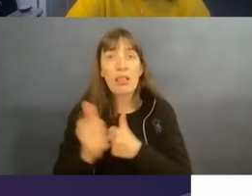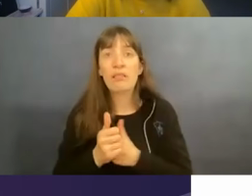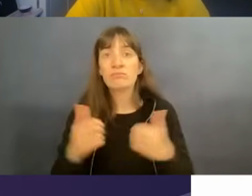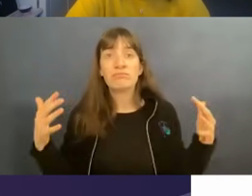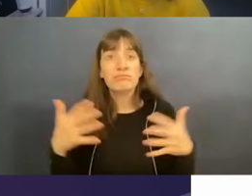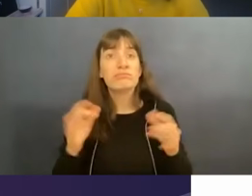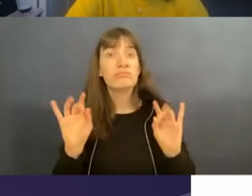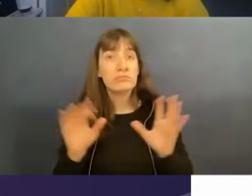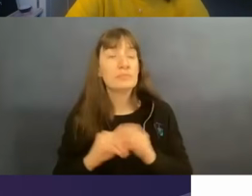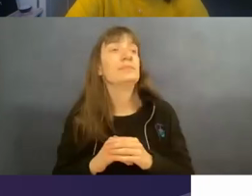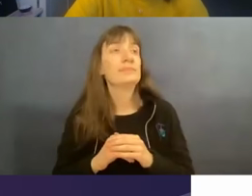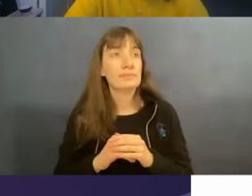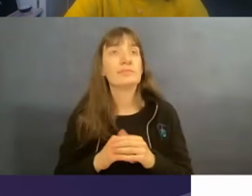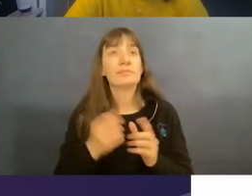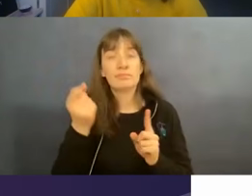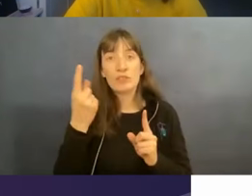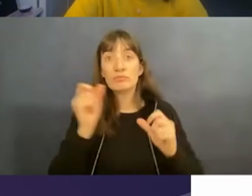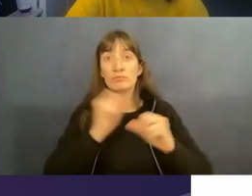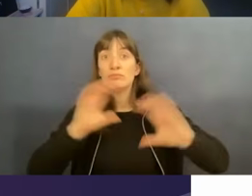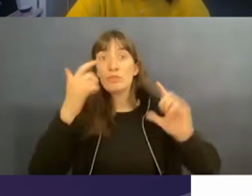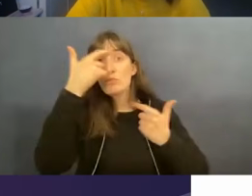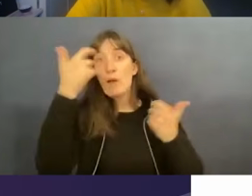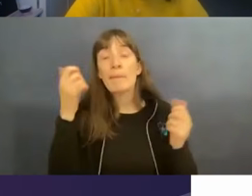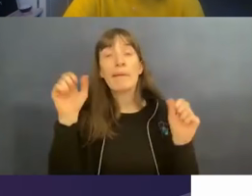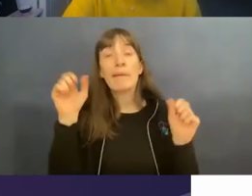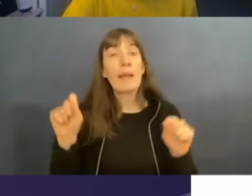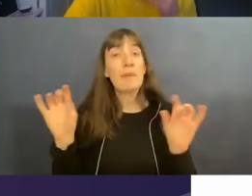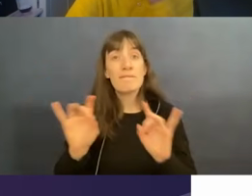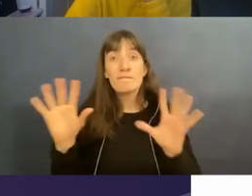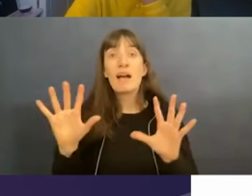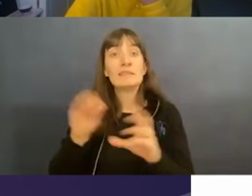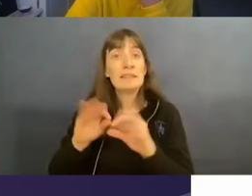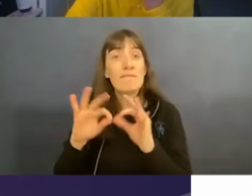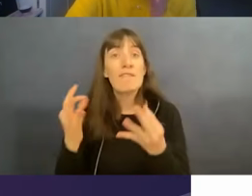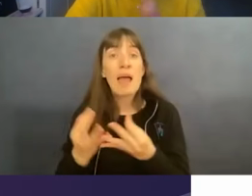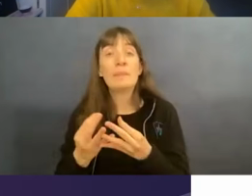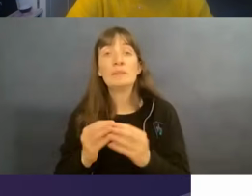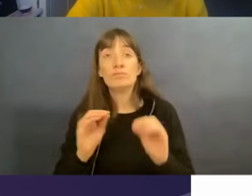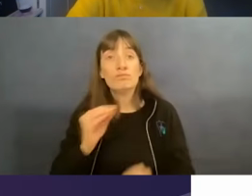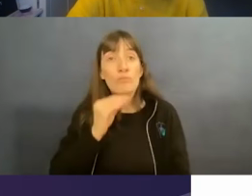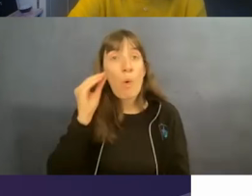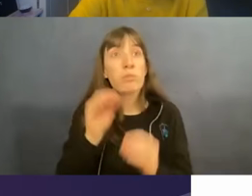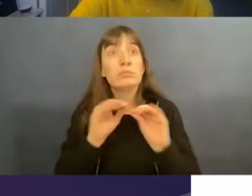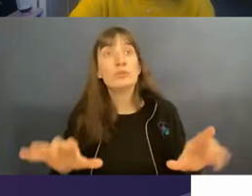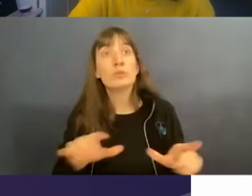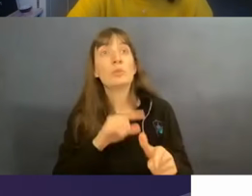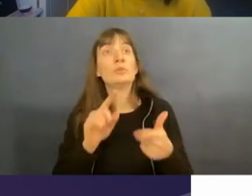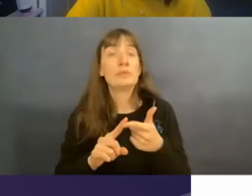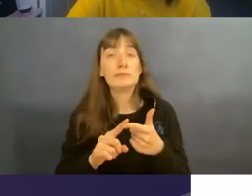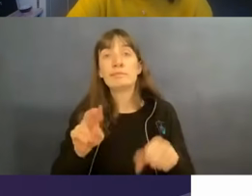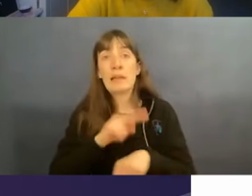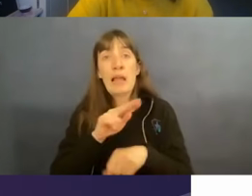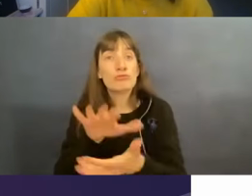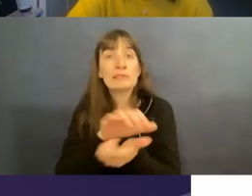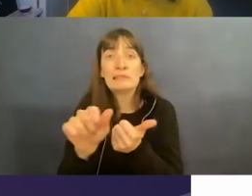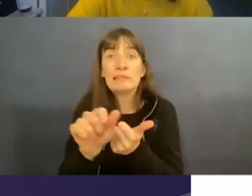or can be are things that include violence within the family, homelessness, economic stress, natural disasters,